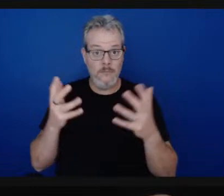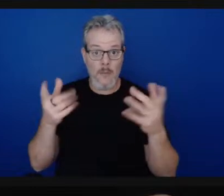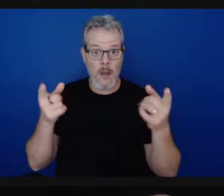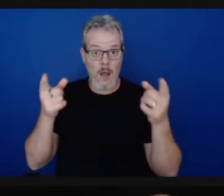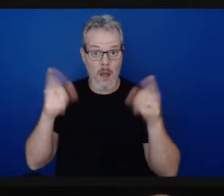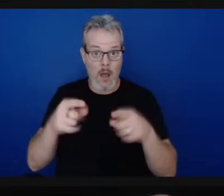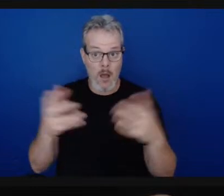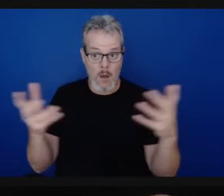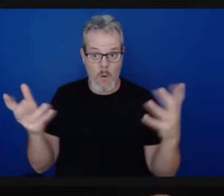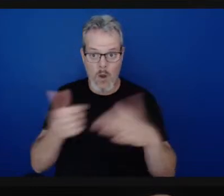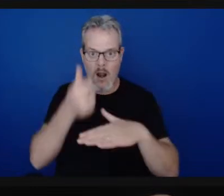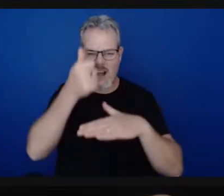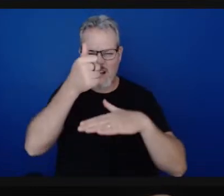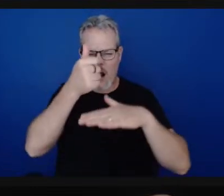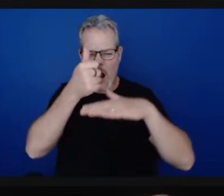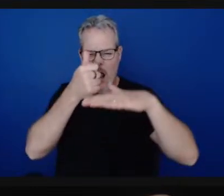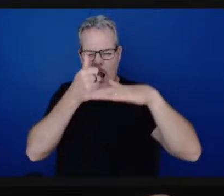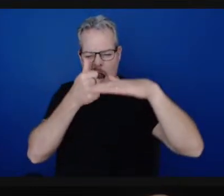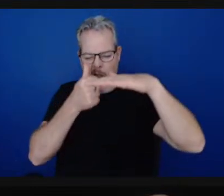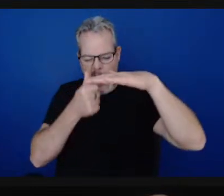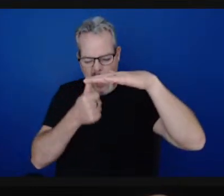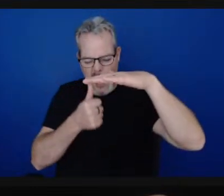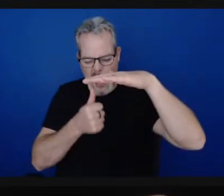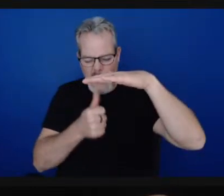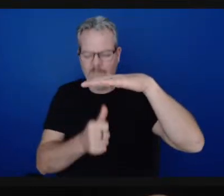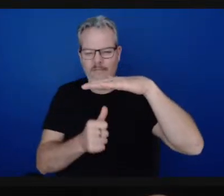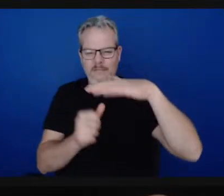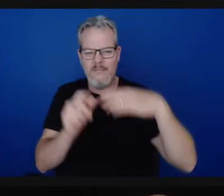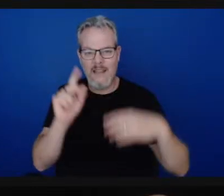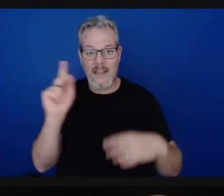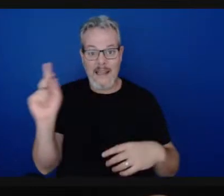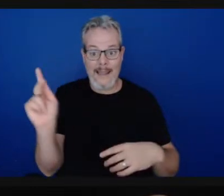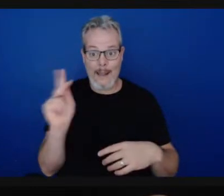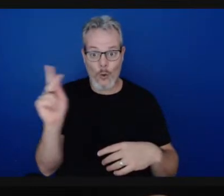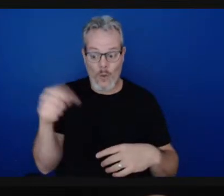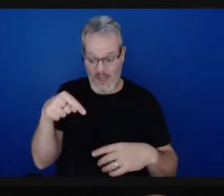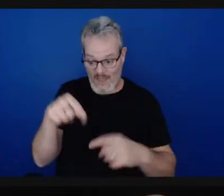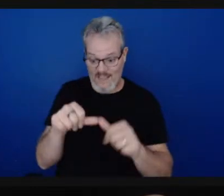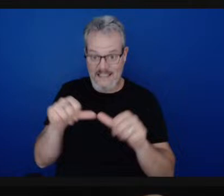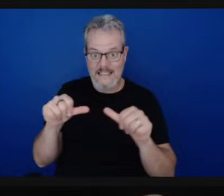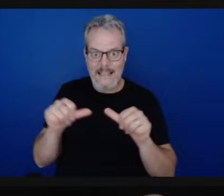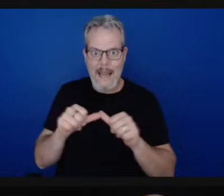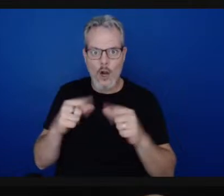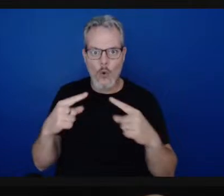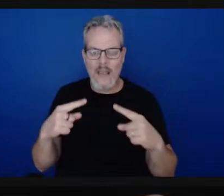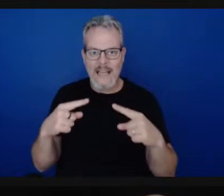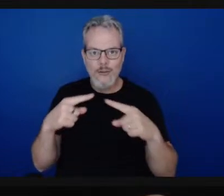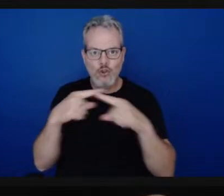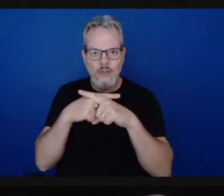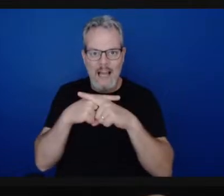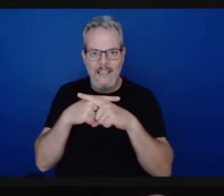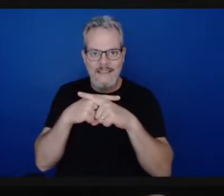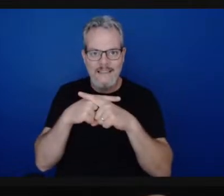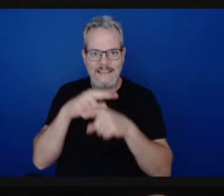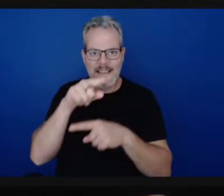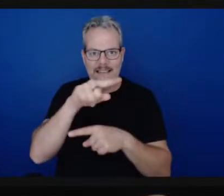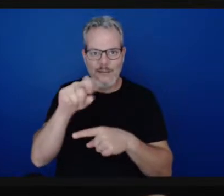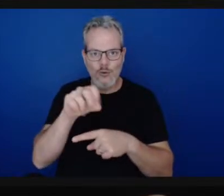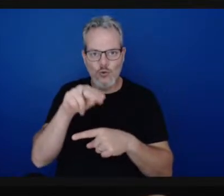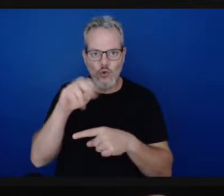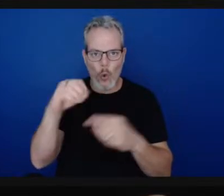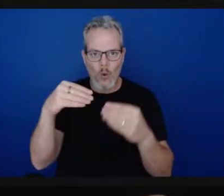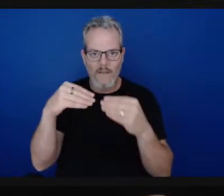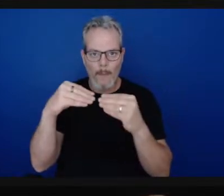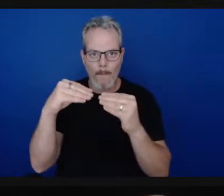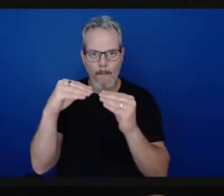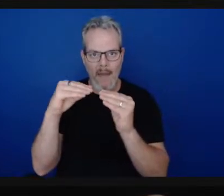under Kilauea, at the roots of Kilauea, this area actually intersects this zone of bending of the plate. And